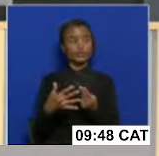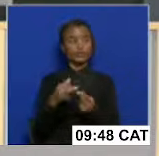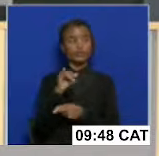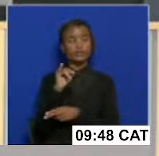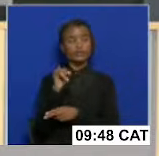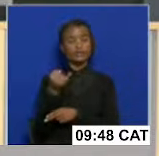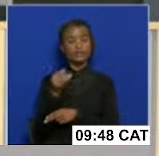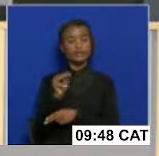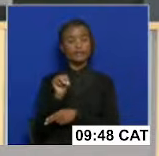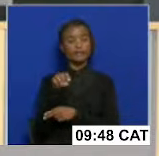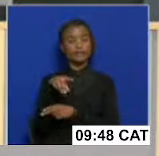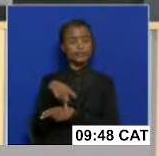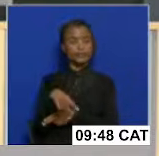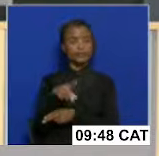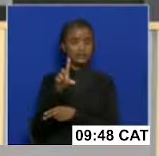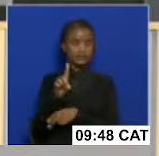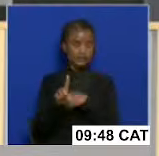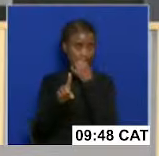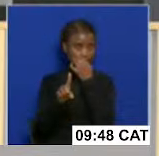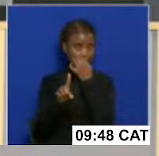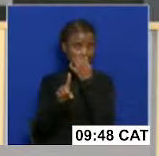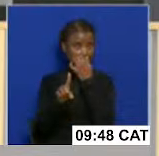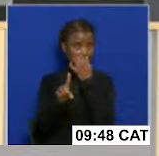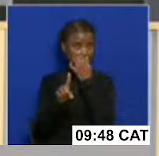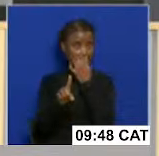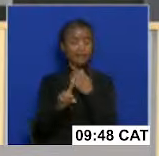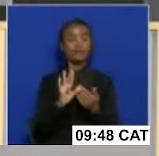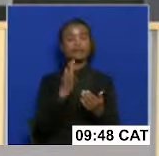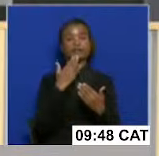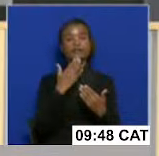Metropolitan Police Department. Thank you. You can stop there.